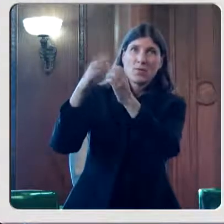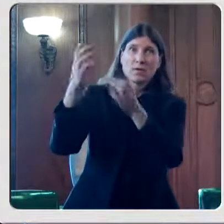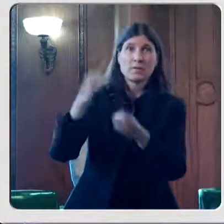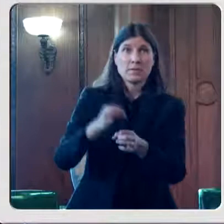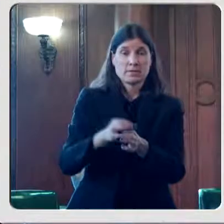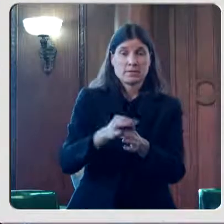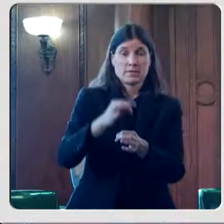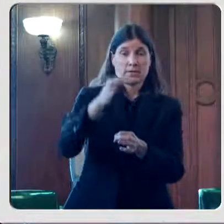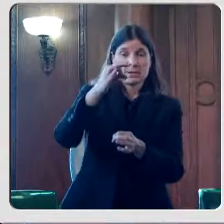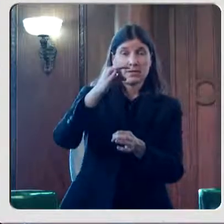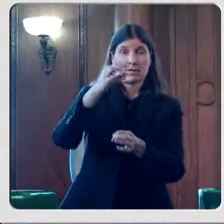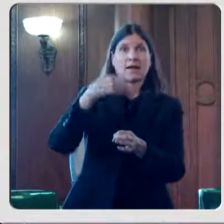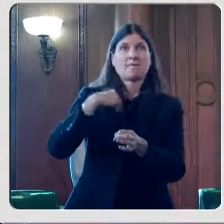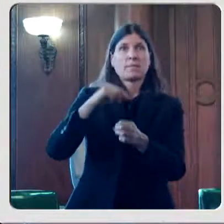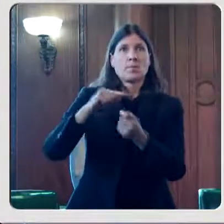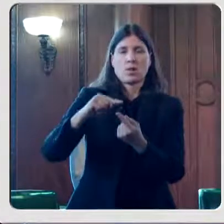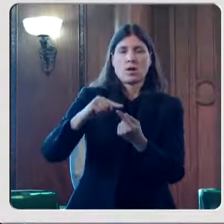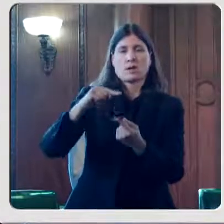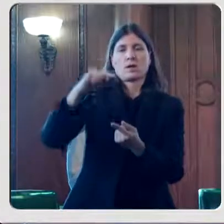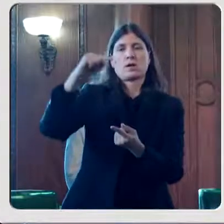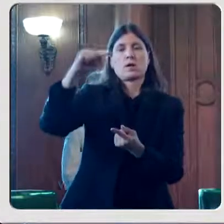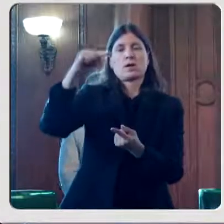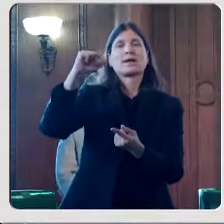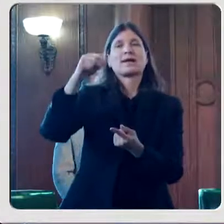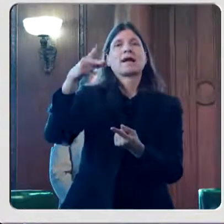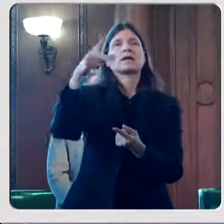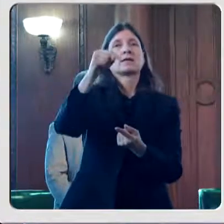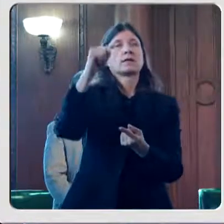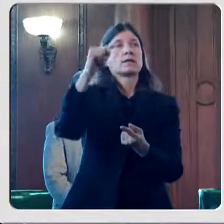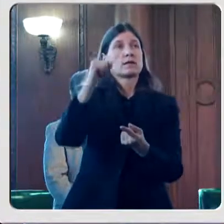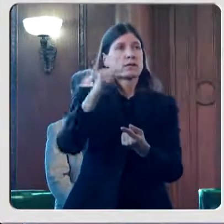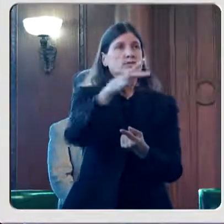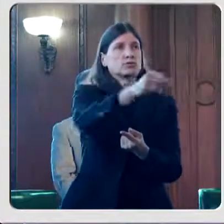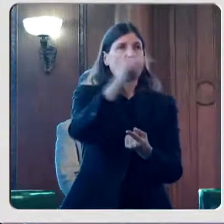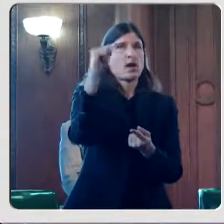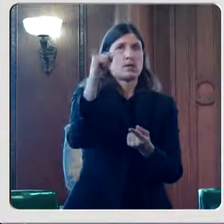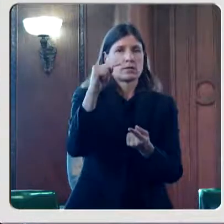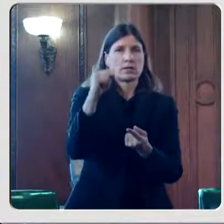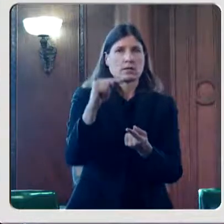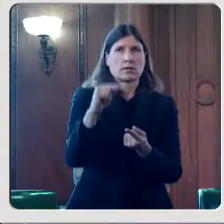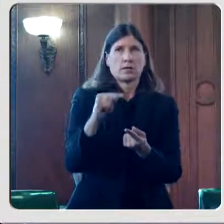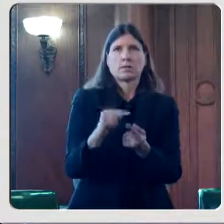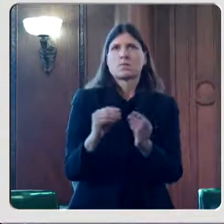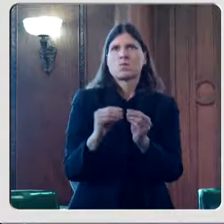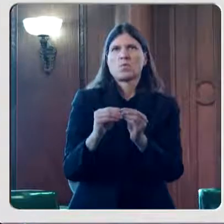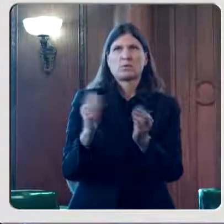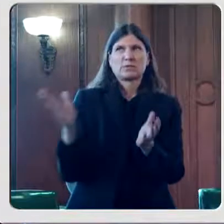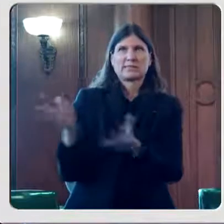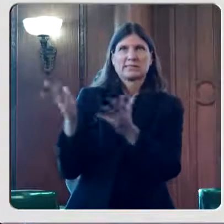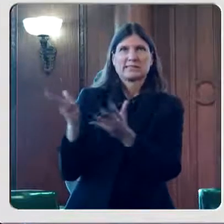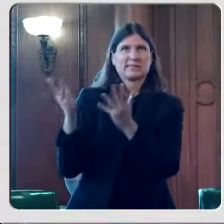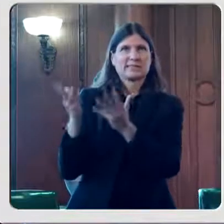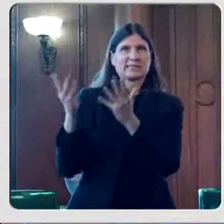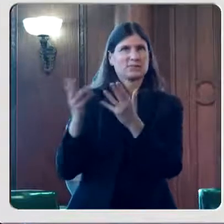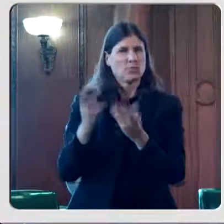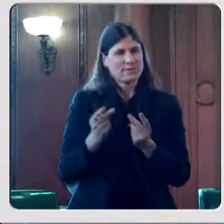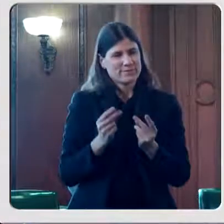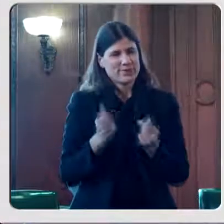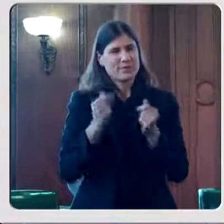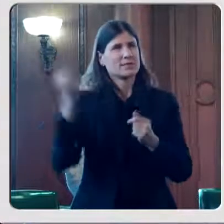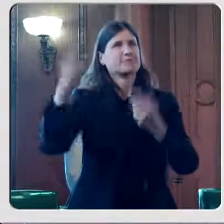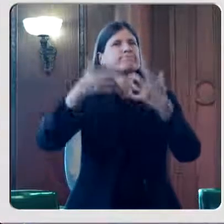here in Massachusetts, we've started to see the rate of vaccination pick up, a promising sign. As of yesterday,